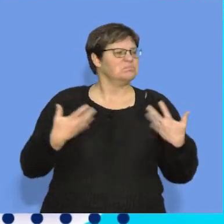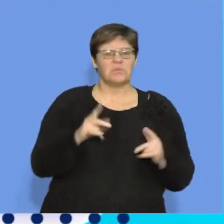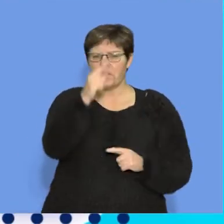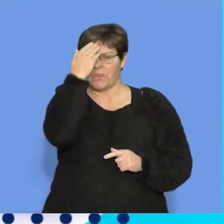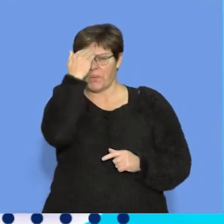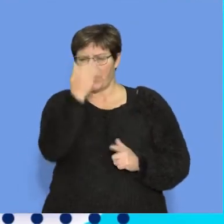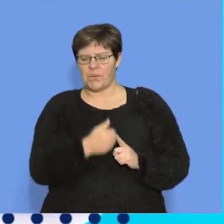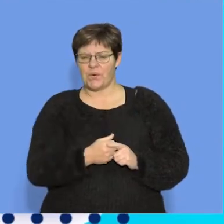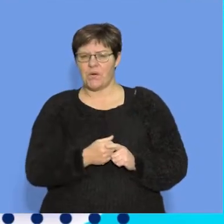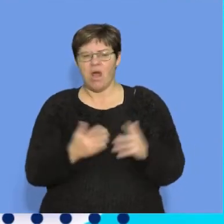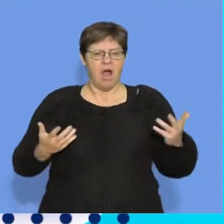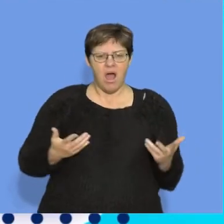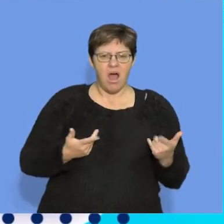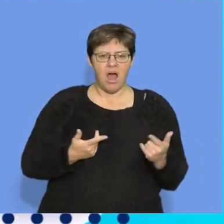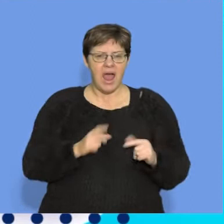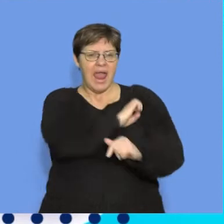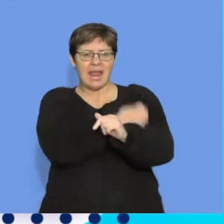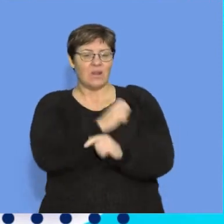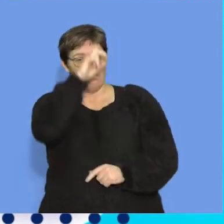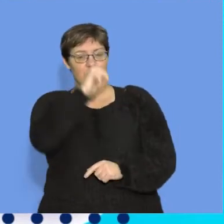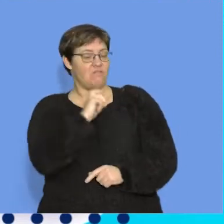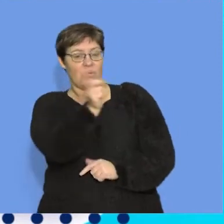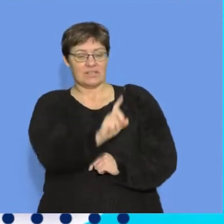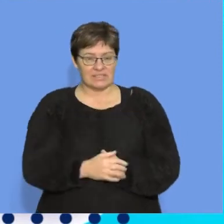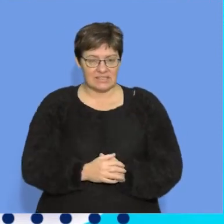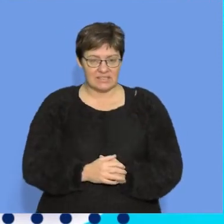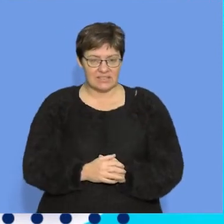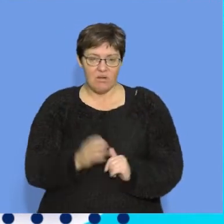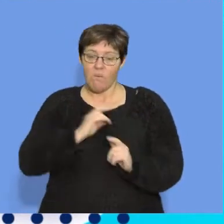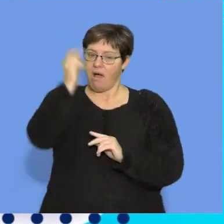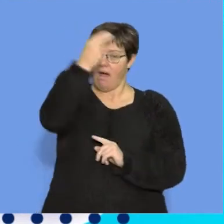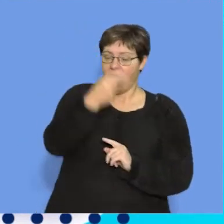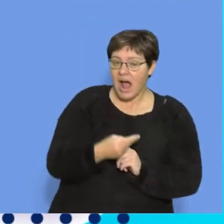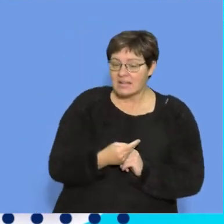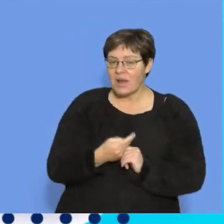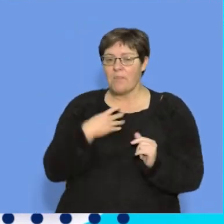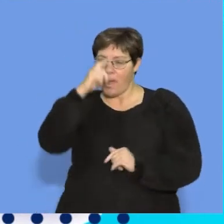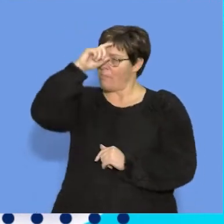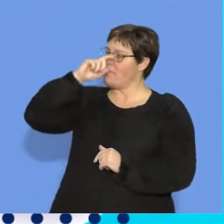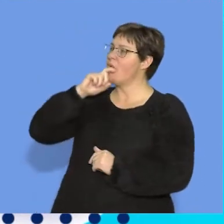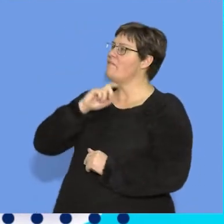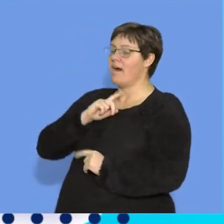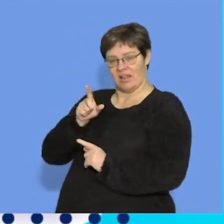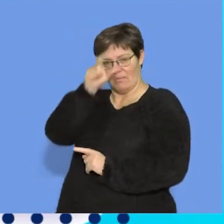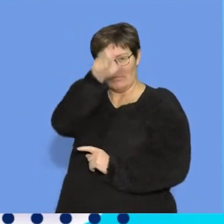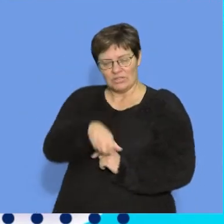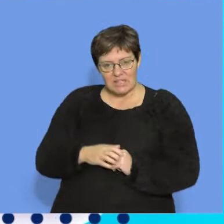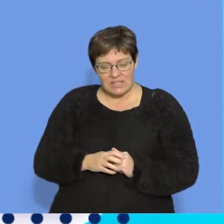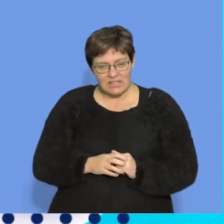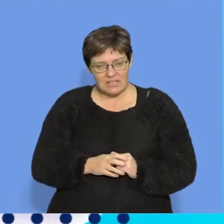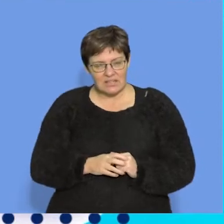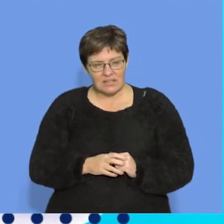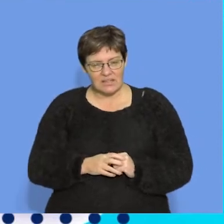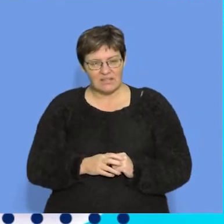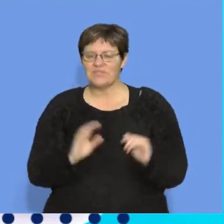are immediately saying, oh, what's an energy profile? Is that something we do in art, where we get the profile of a person standing side